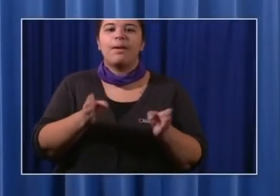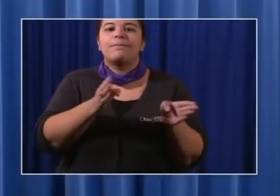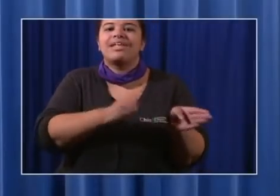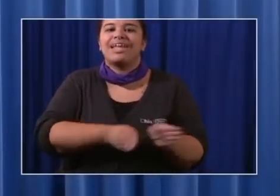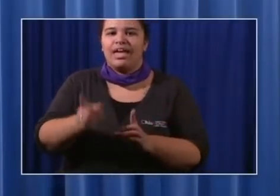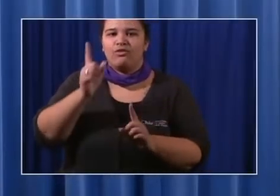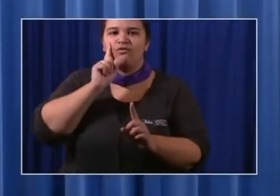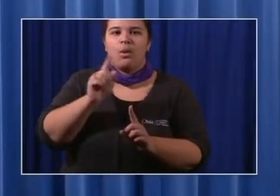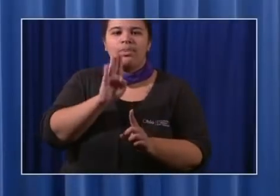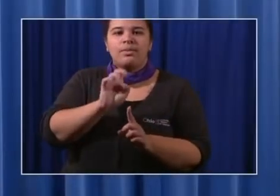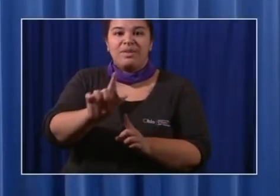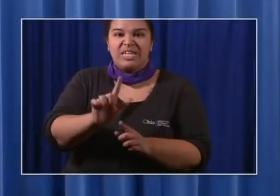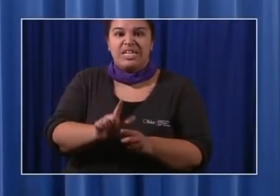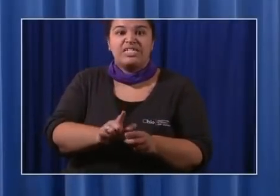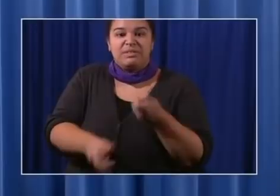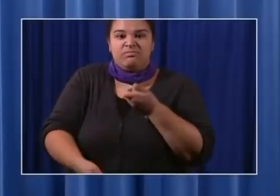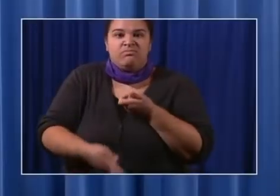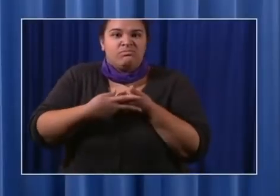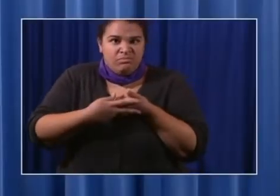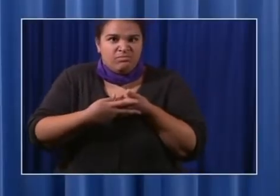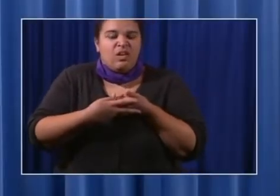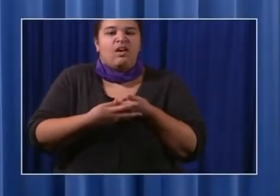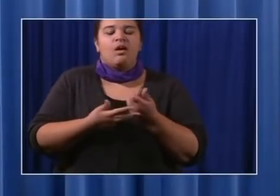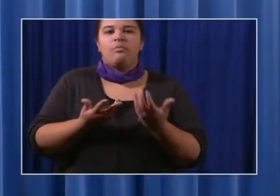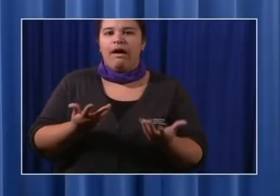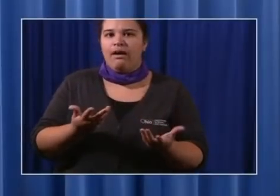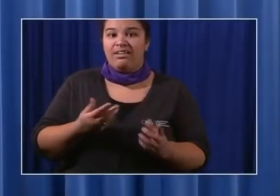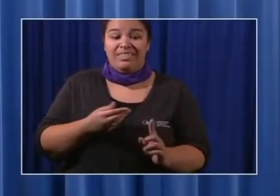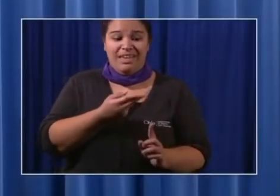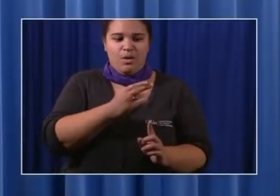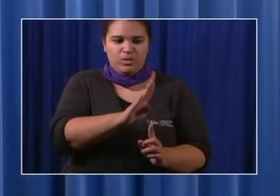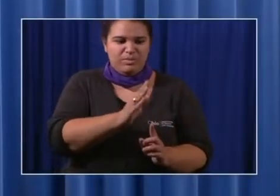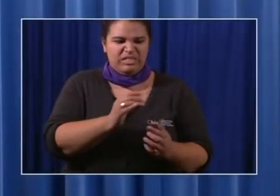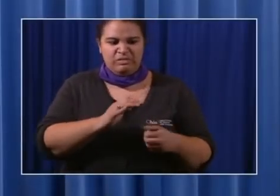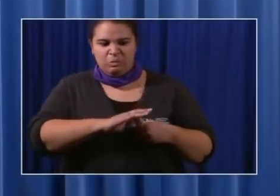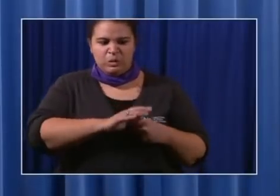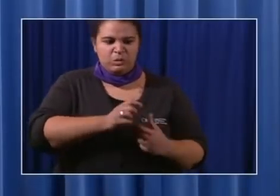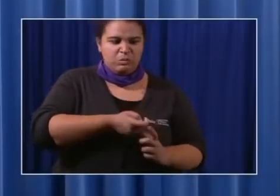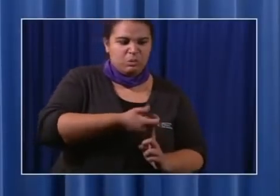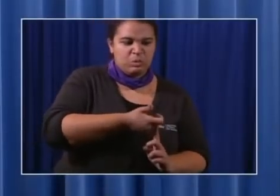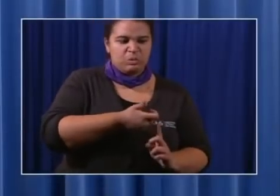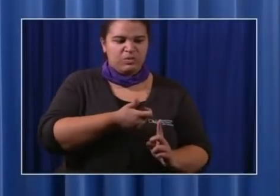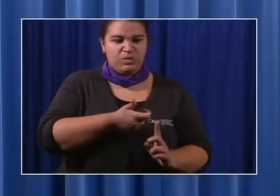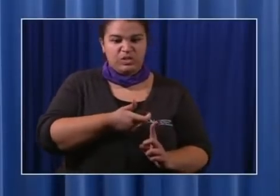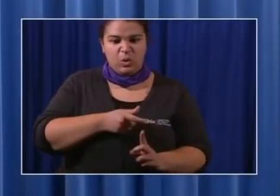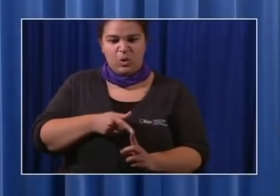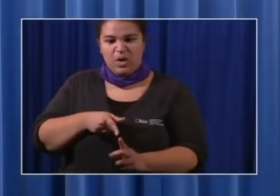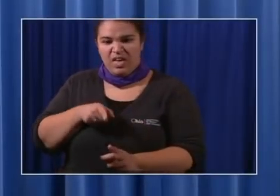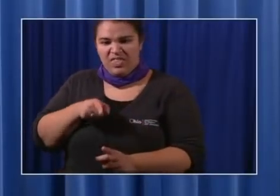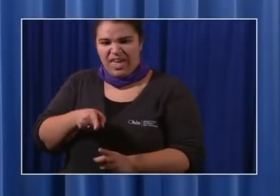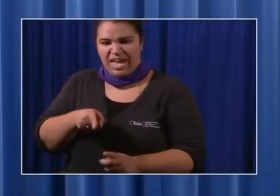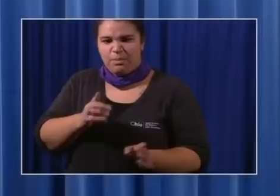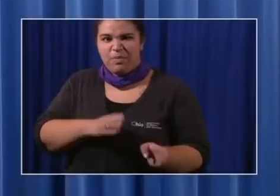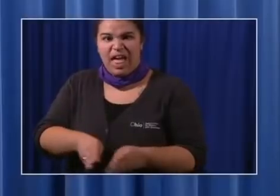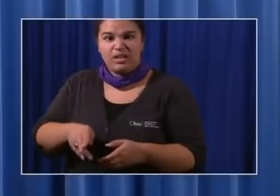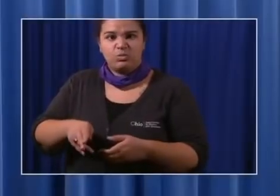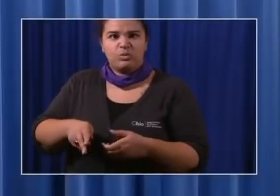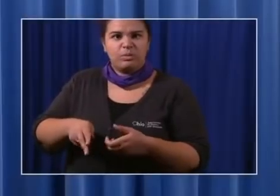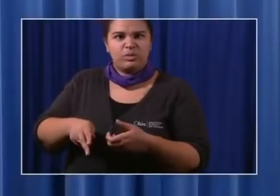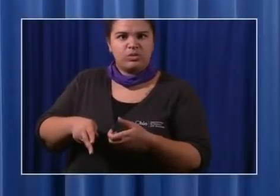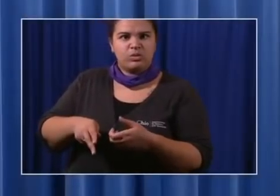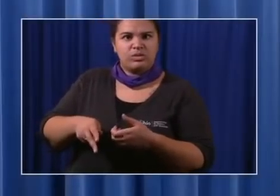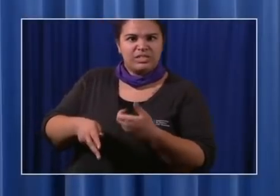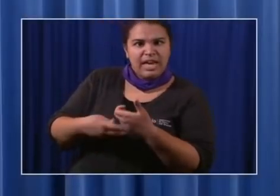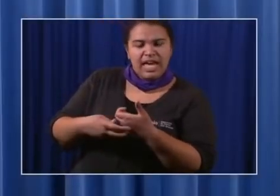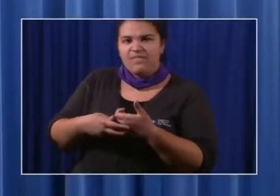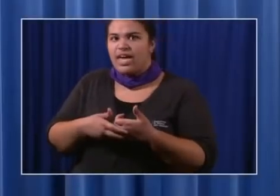Is there any expectation that this could get done within this year, given how much opposition Well, I think the bill every has received? lawmaker heard what I